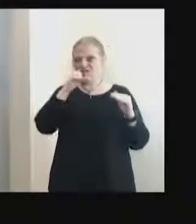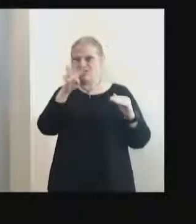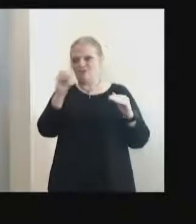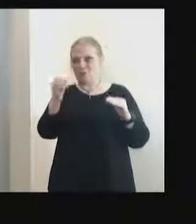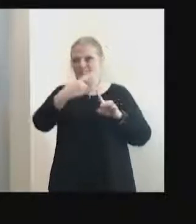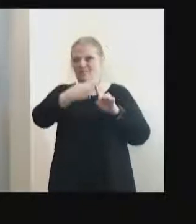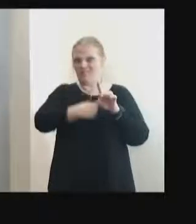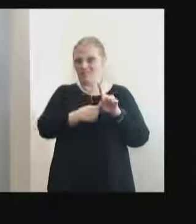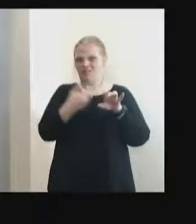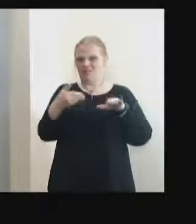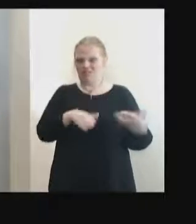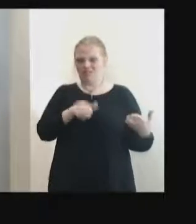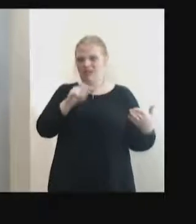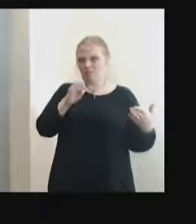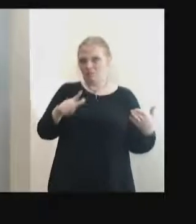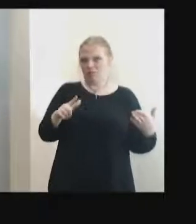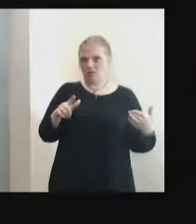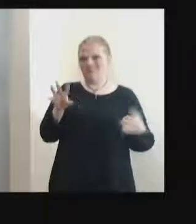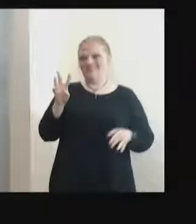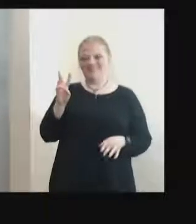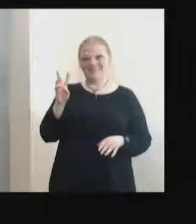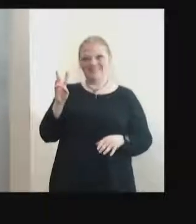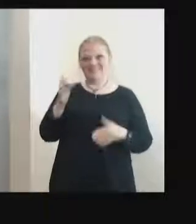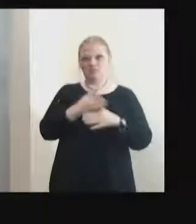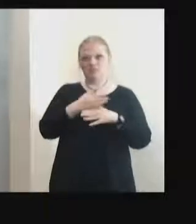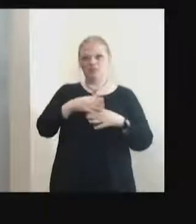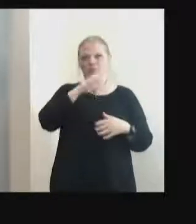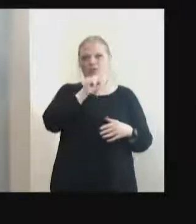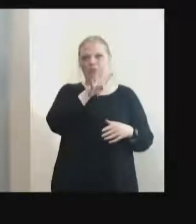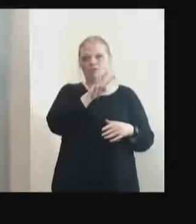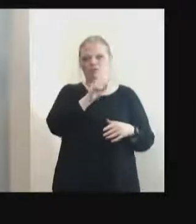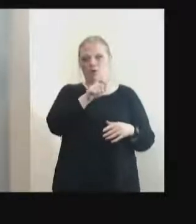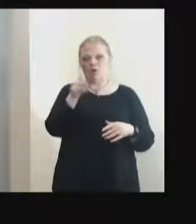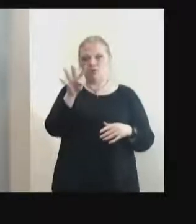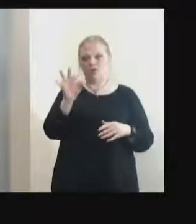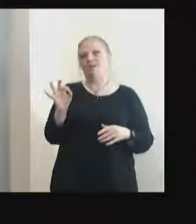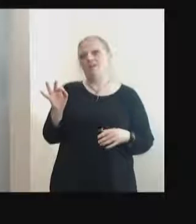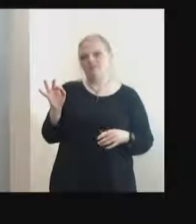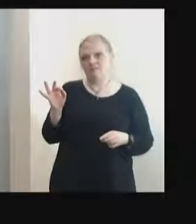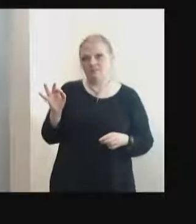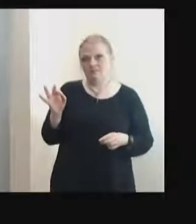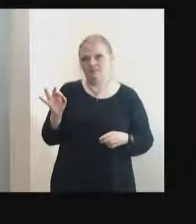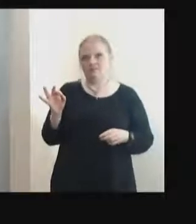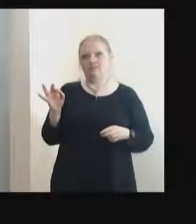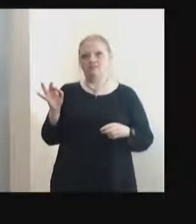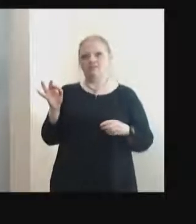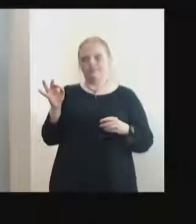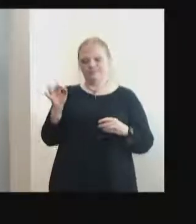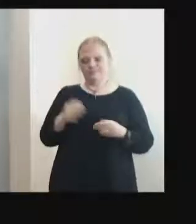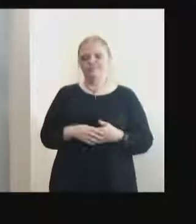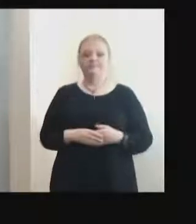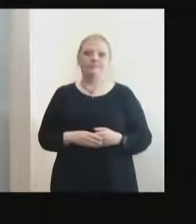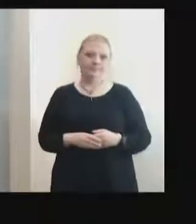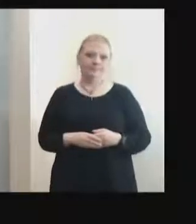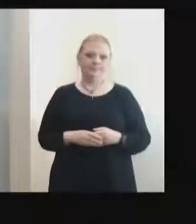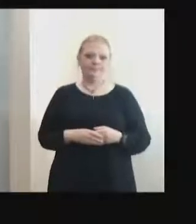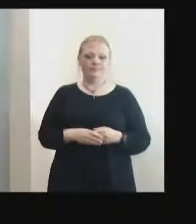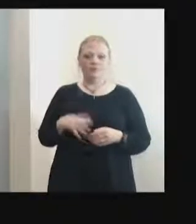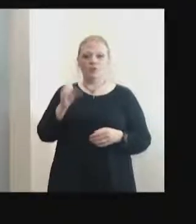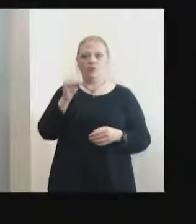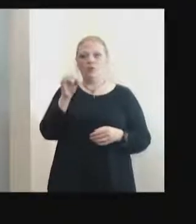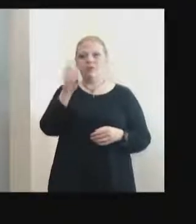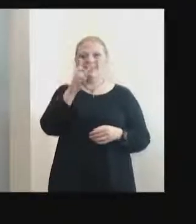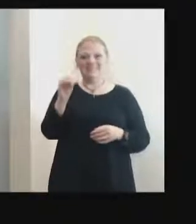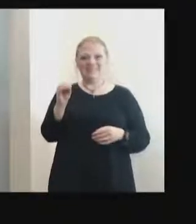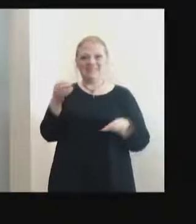month of April. 6 between the age group of 40 to 49. And of the 60